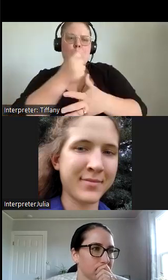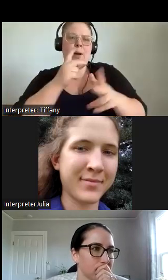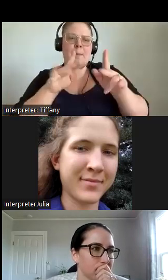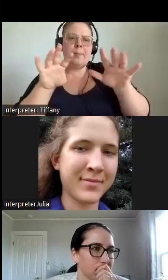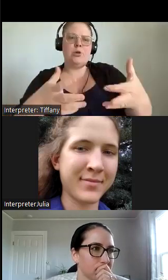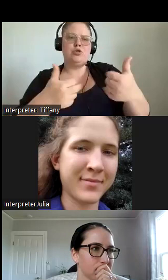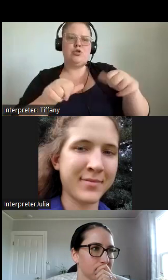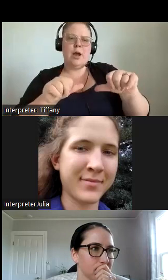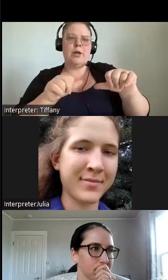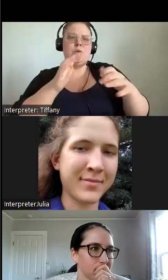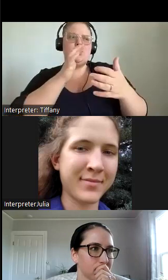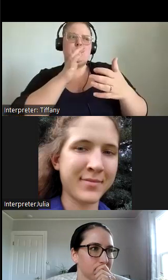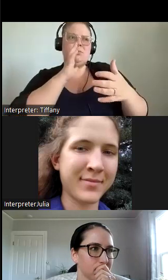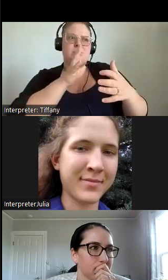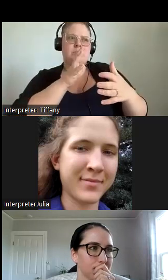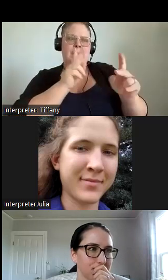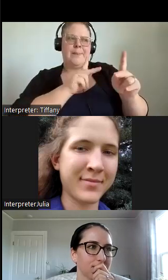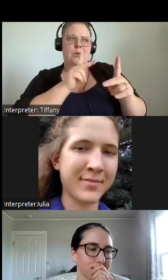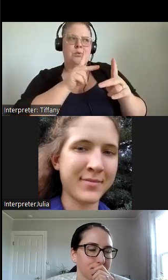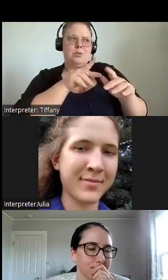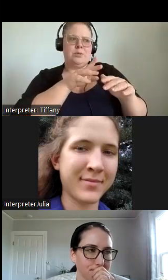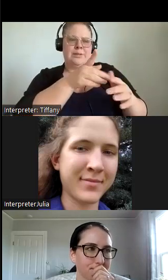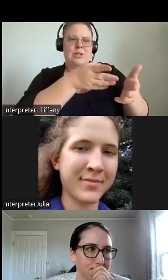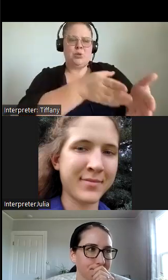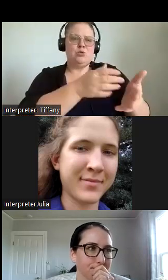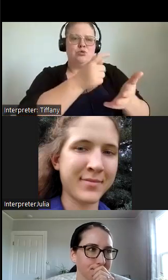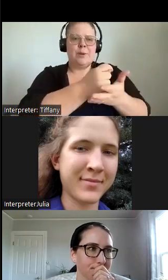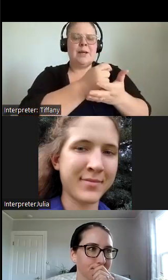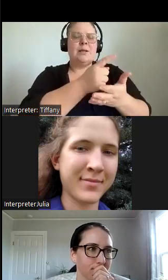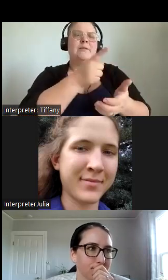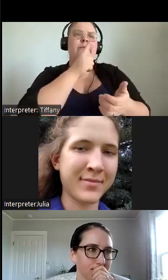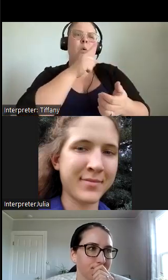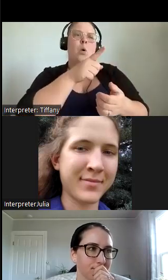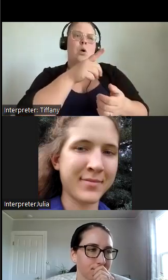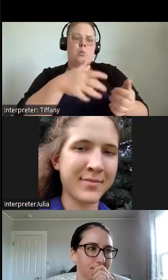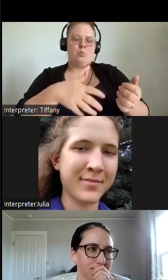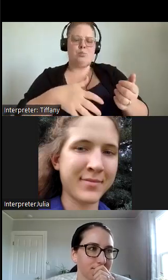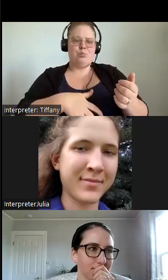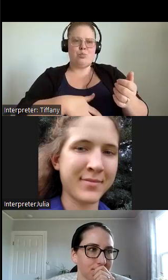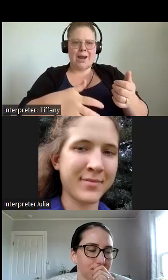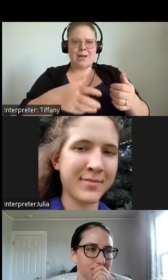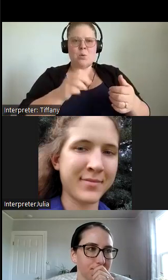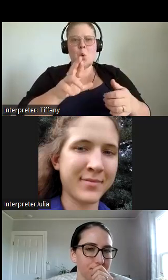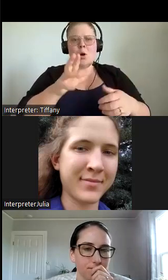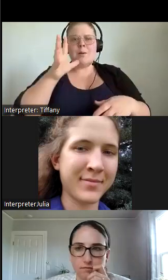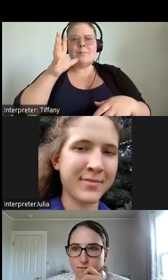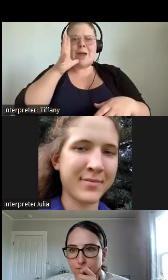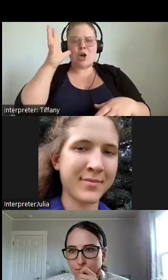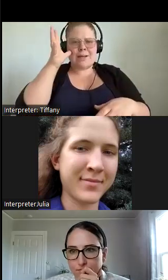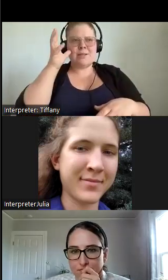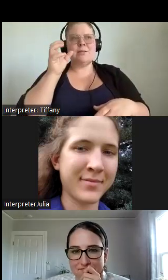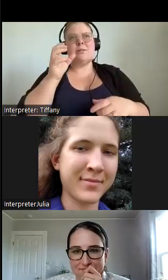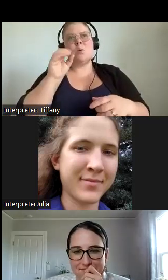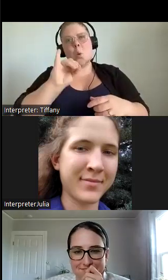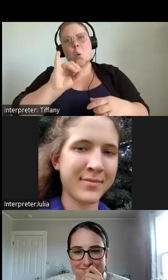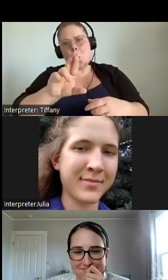into treatment has been pregnant parenting people and IV drug users. is the list of priority populations,